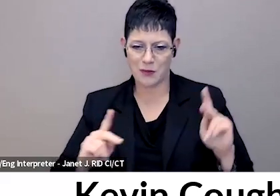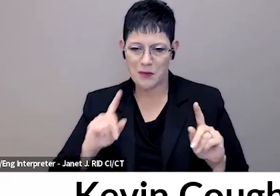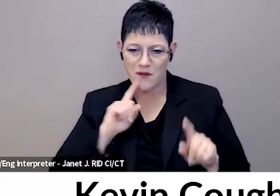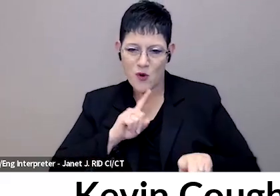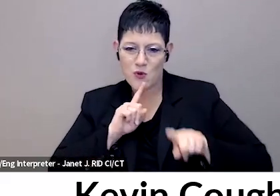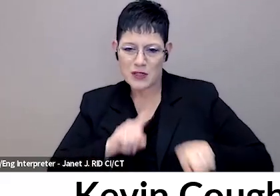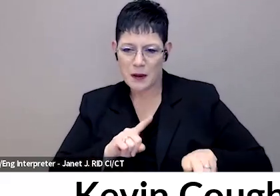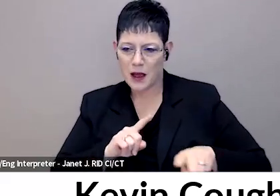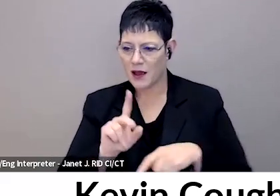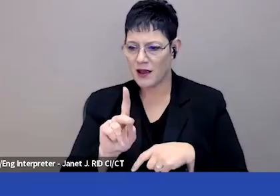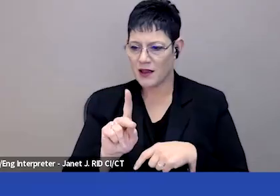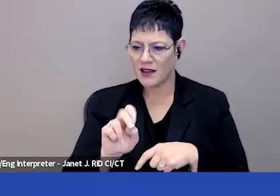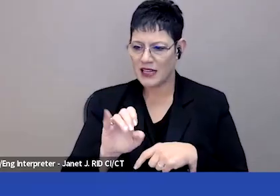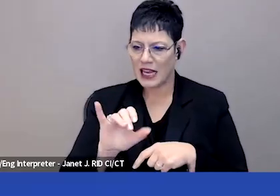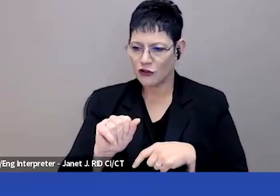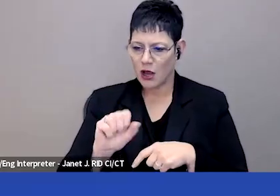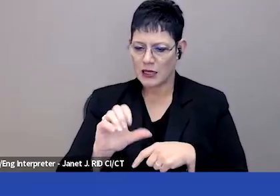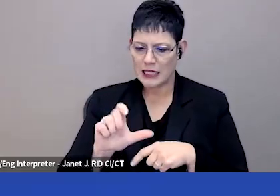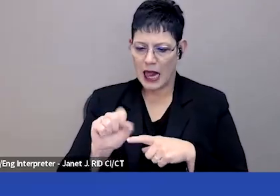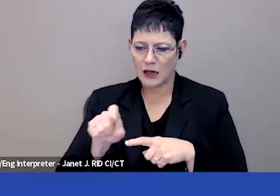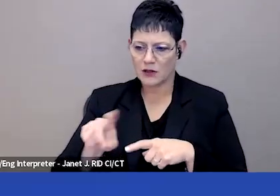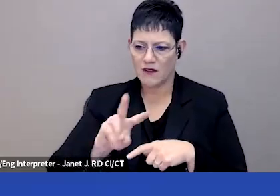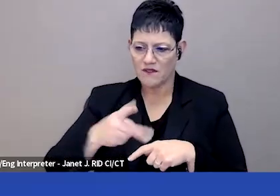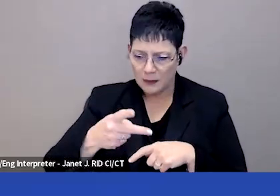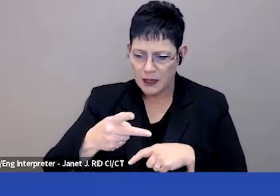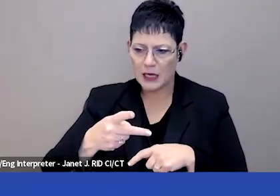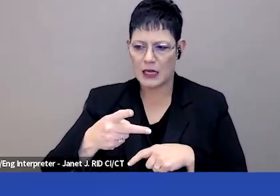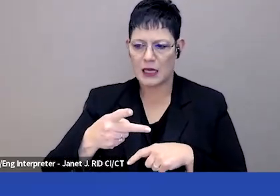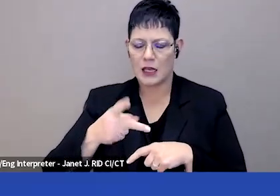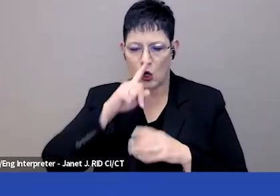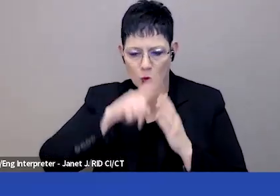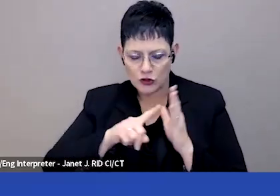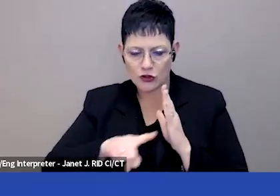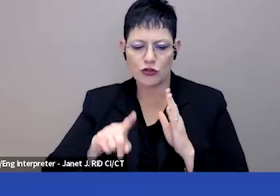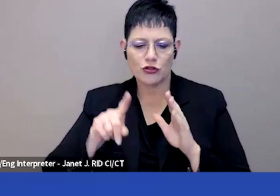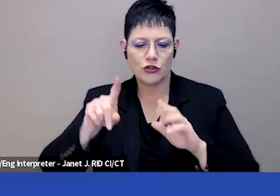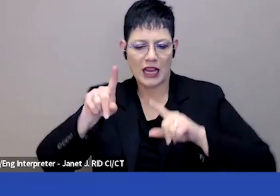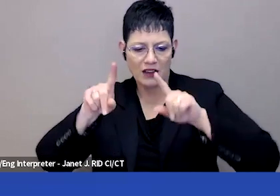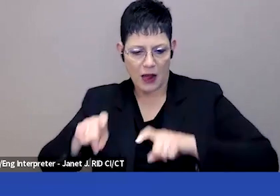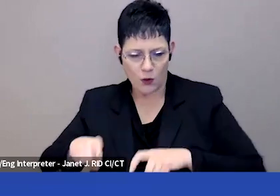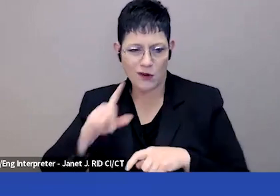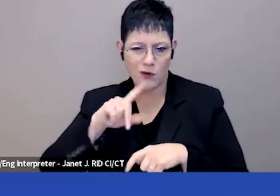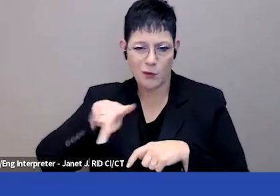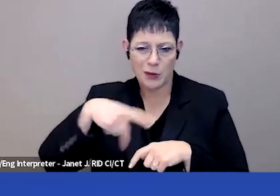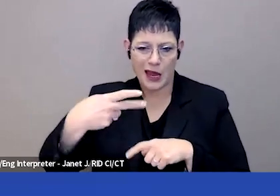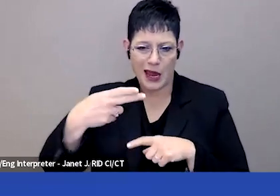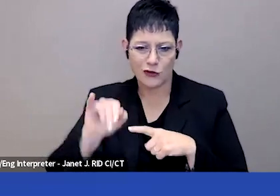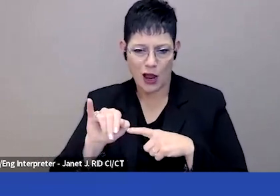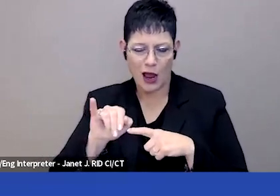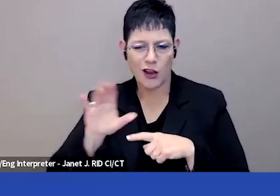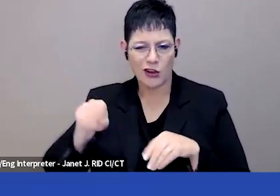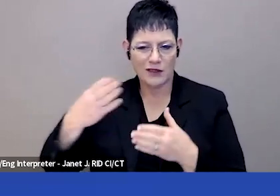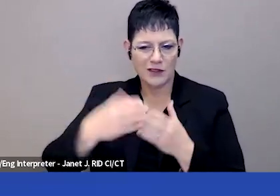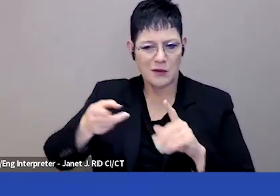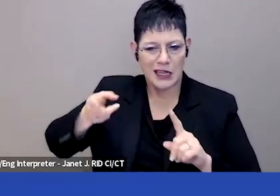response. Keisha Scales, Vice President of Research and Evaluation for PHI, will provide some background and